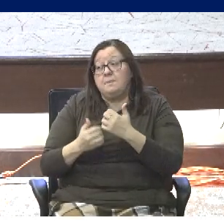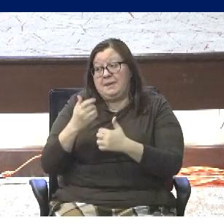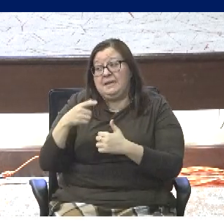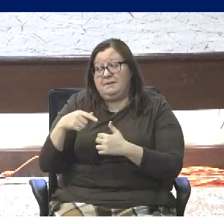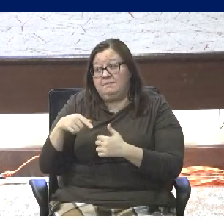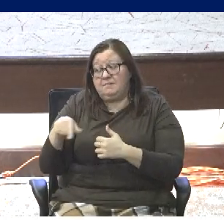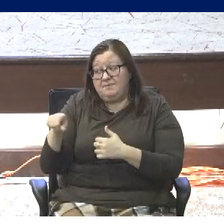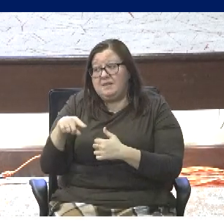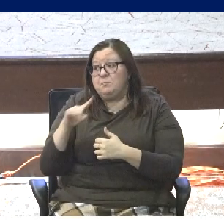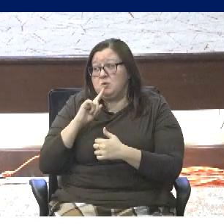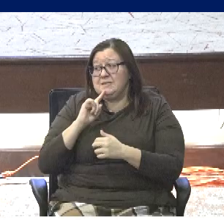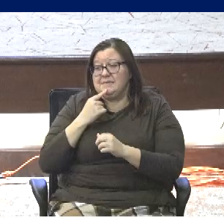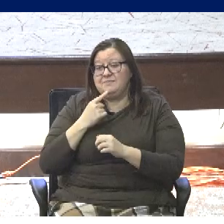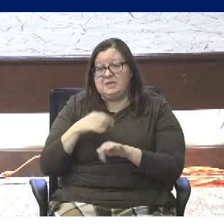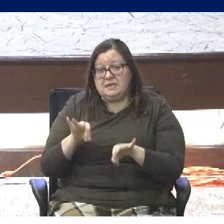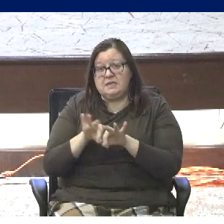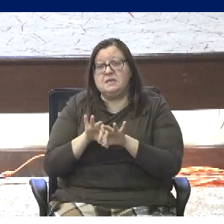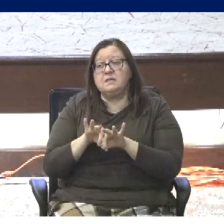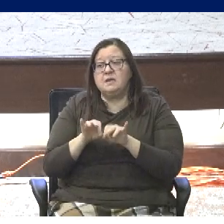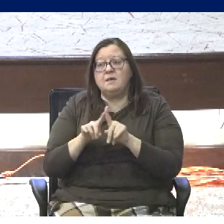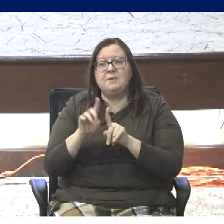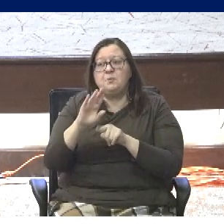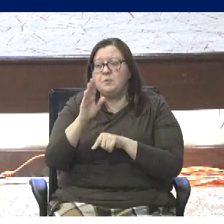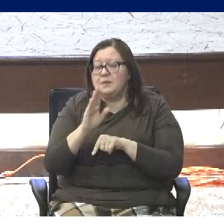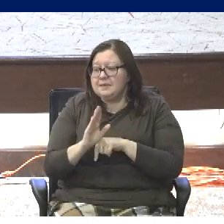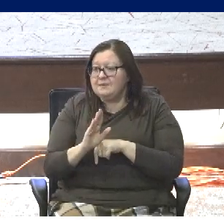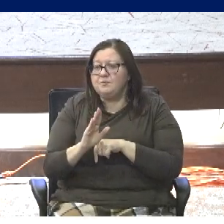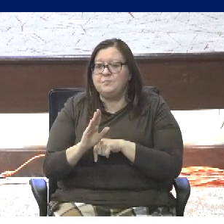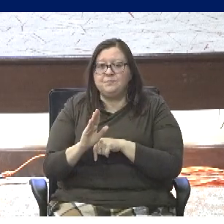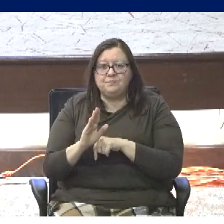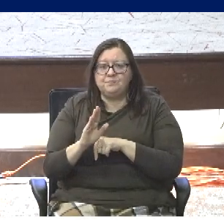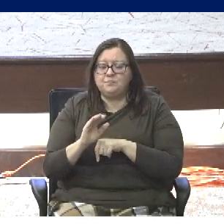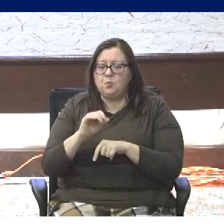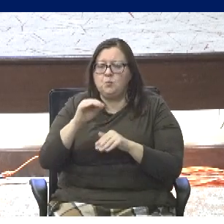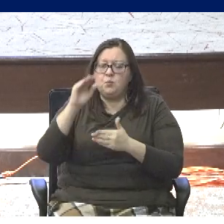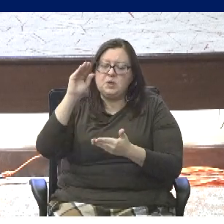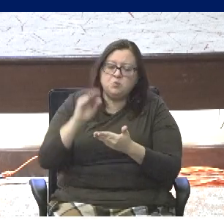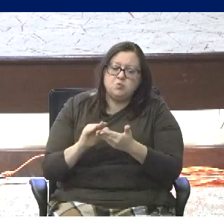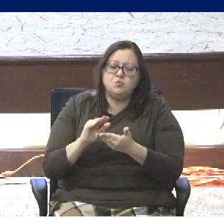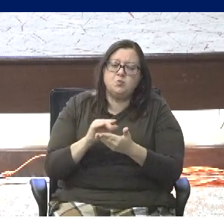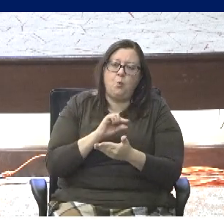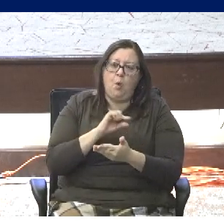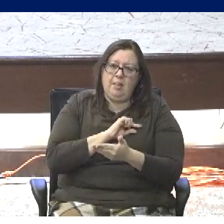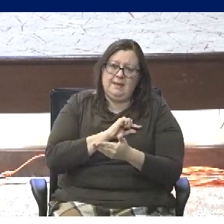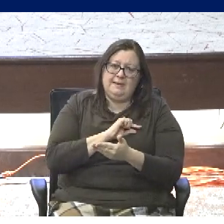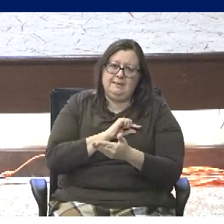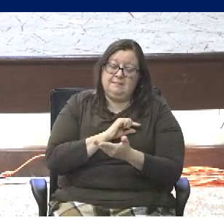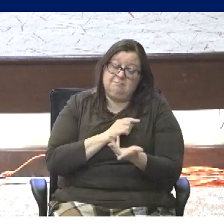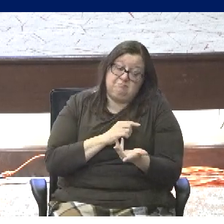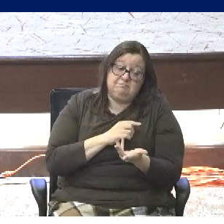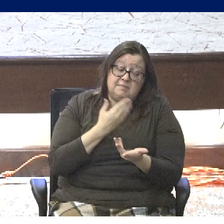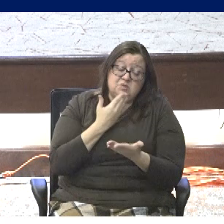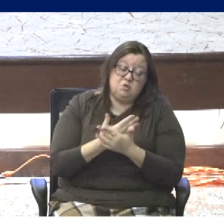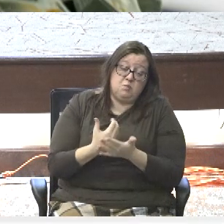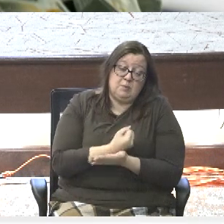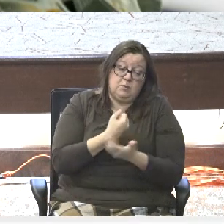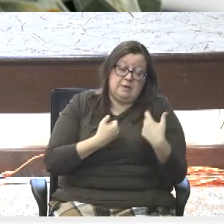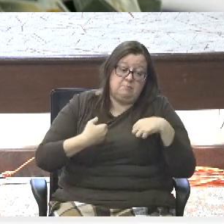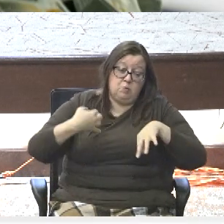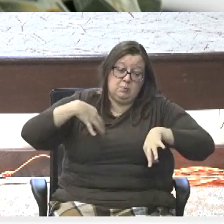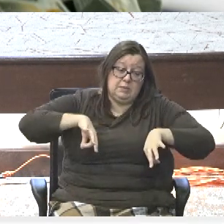significant, but we never once did anything to reduce the quality of Waco's future infrastructure. So I think that's a